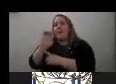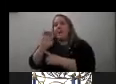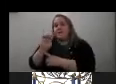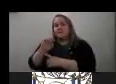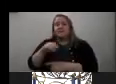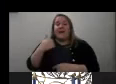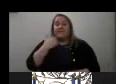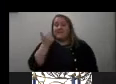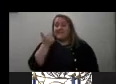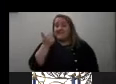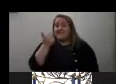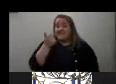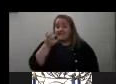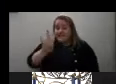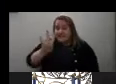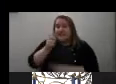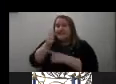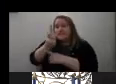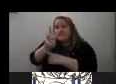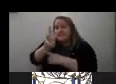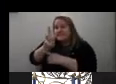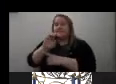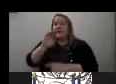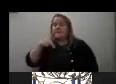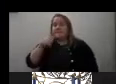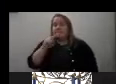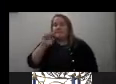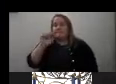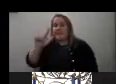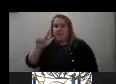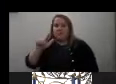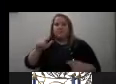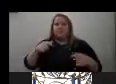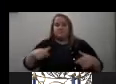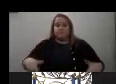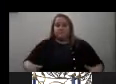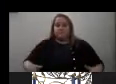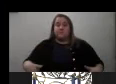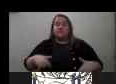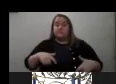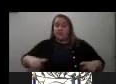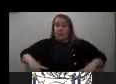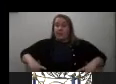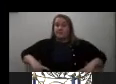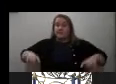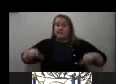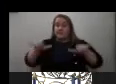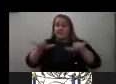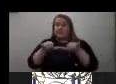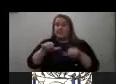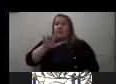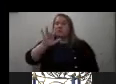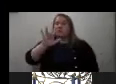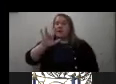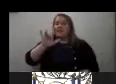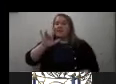figure out that the dancer's waistline is about 25 inches, some of the panels are a little over an